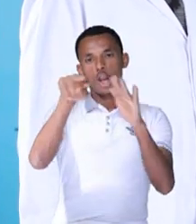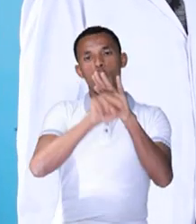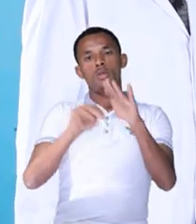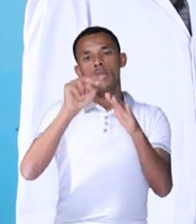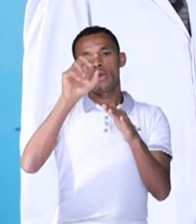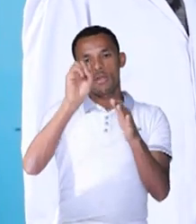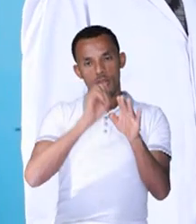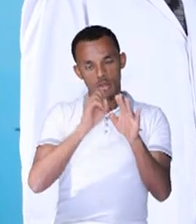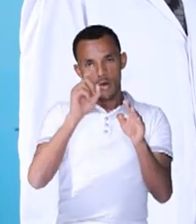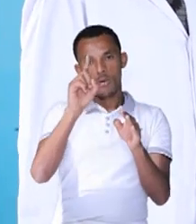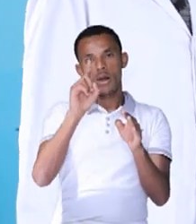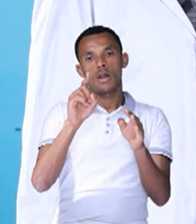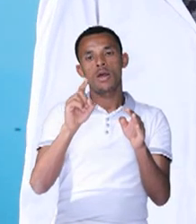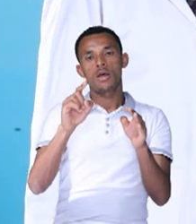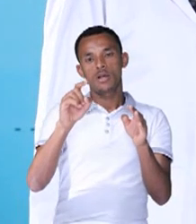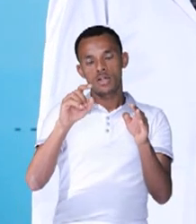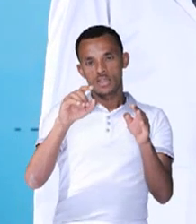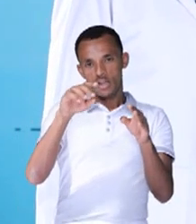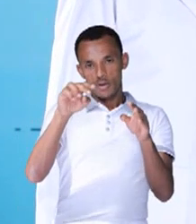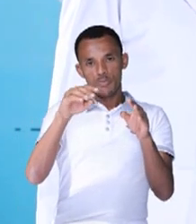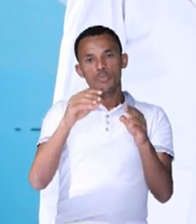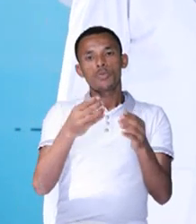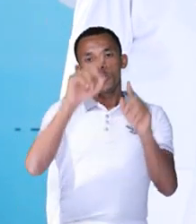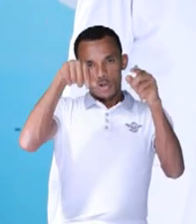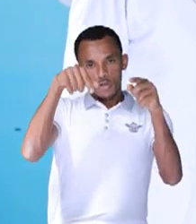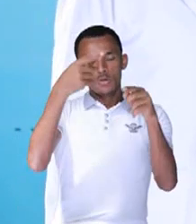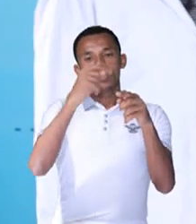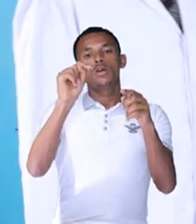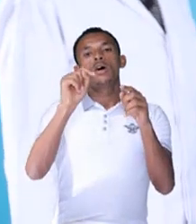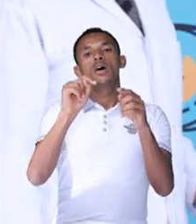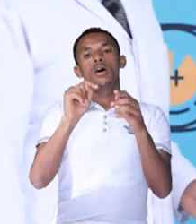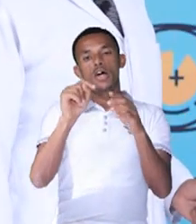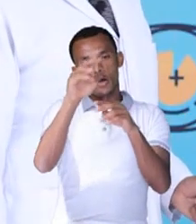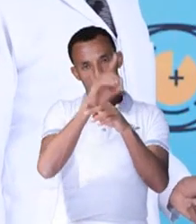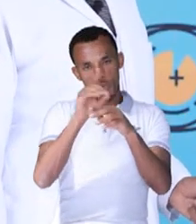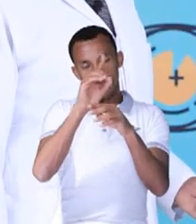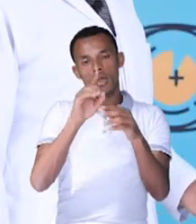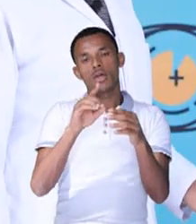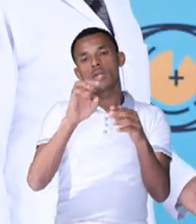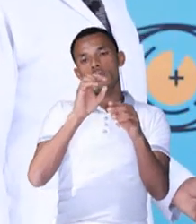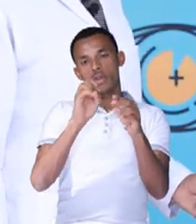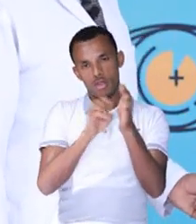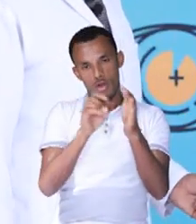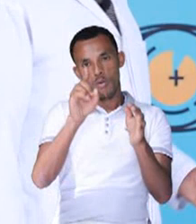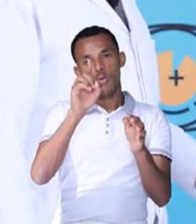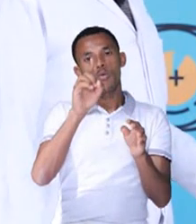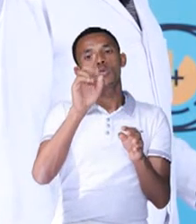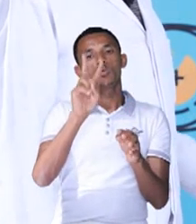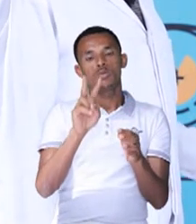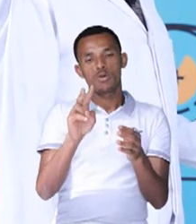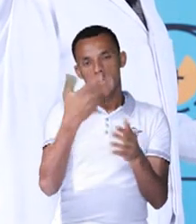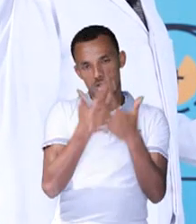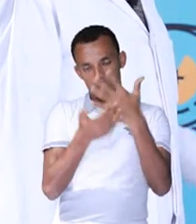1, minus the modulus of the denominator, theta 2, plus I times sine of theta 1 minus theta 2. You